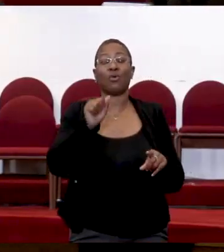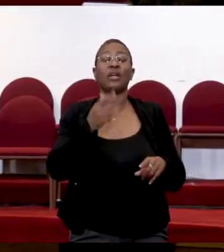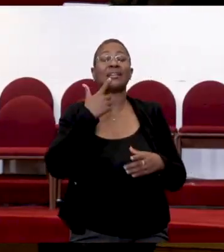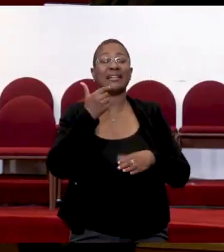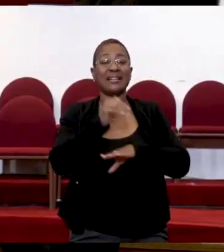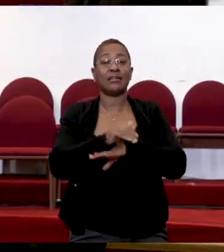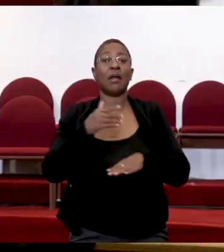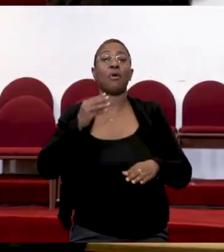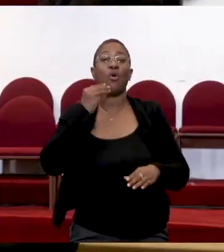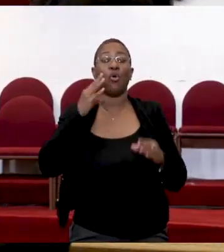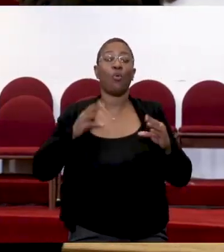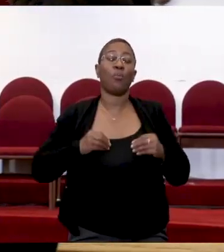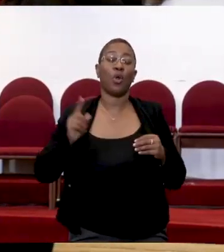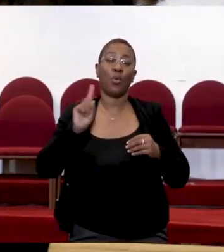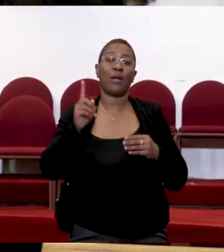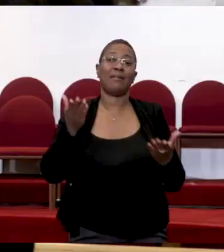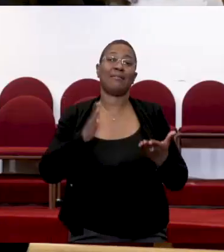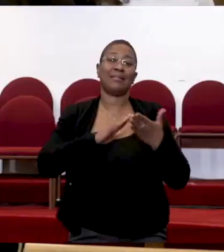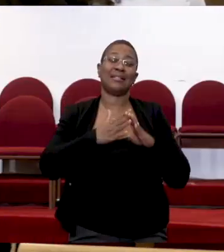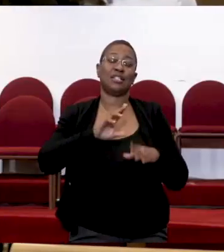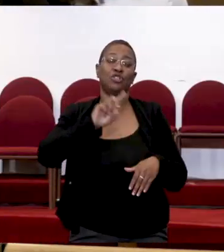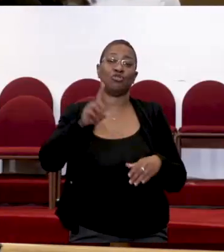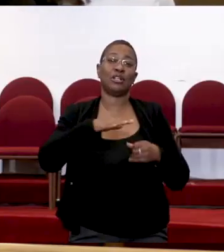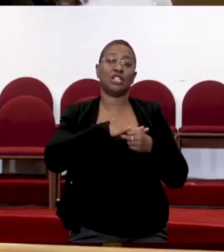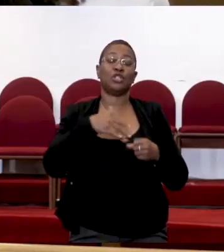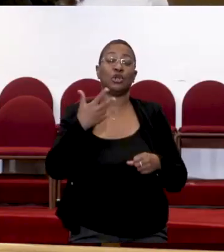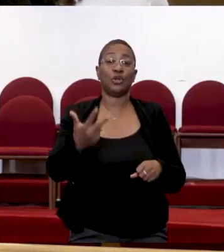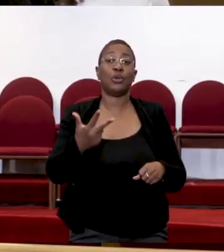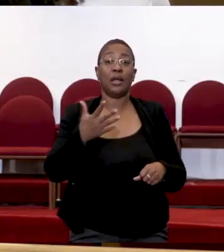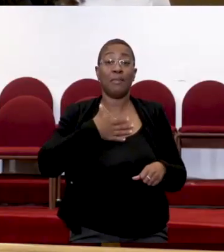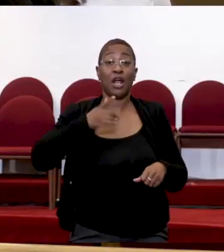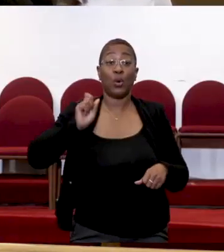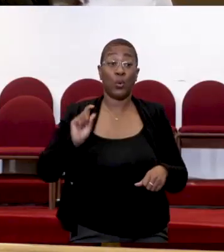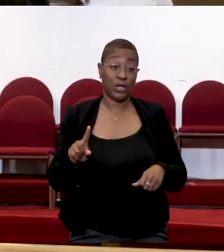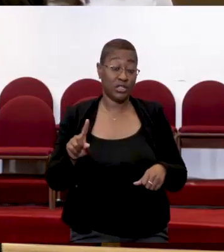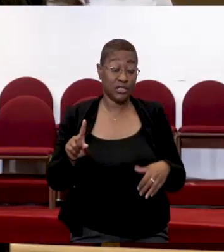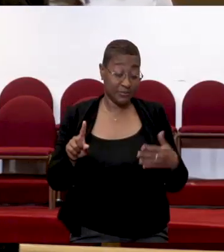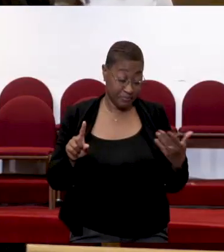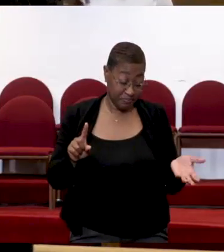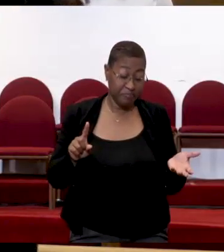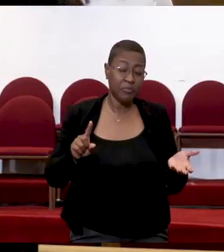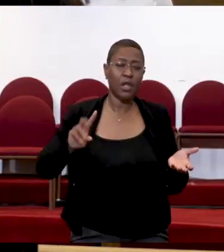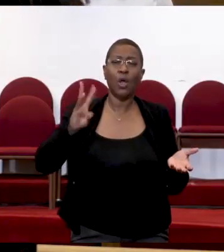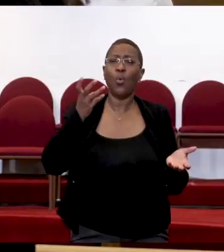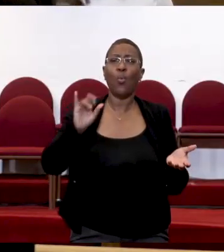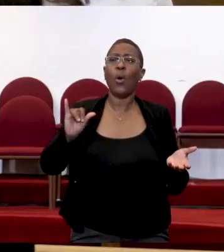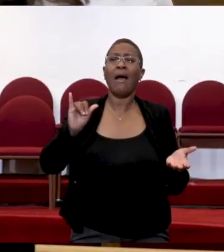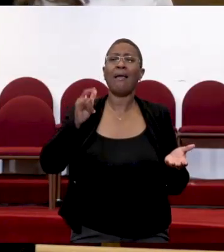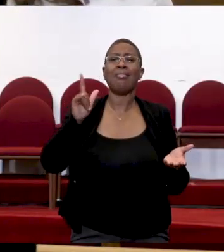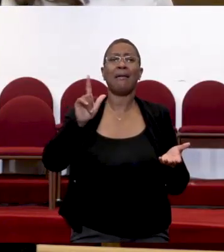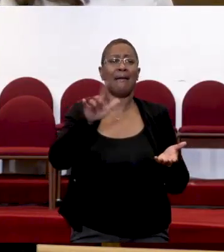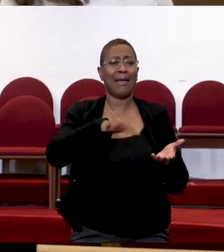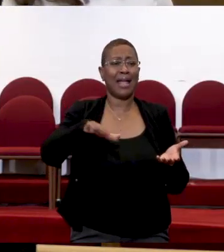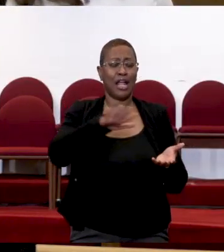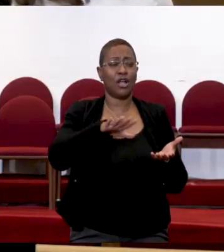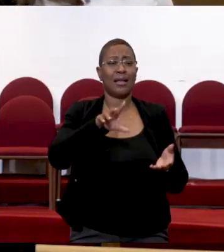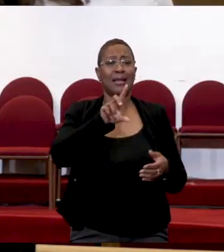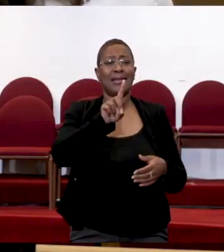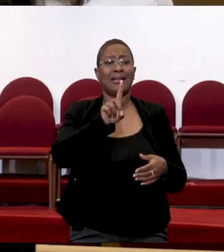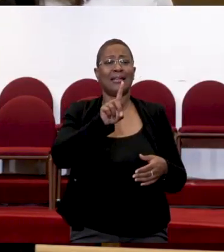I'm a homeowner in the city of Detroit in District 3, and my question is, why is the area that I reside, Davidson and